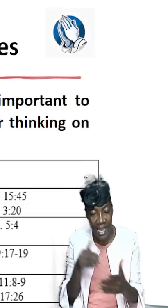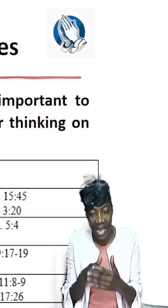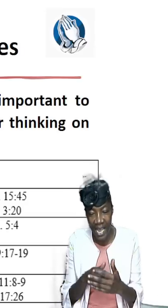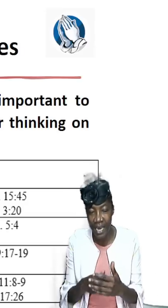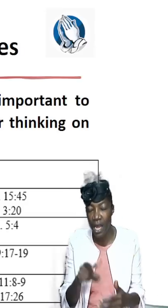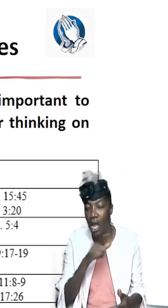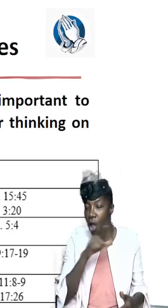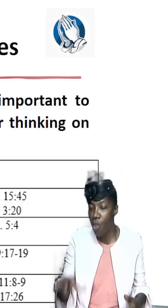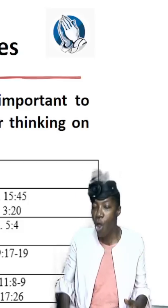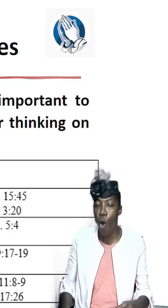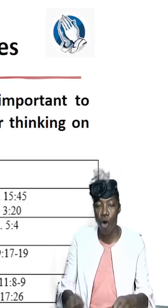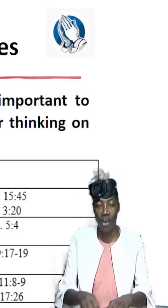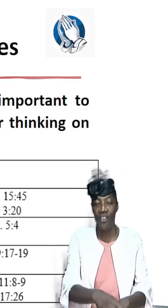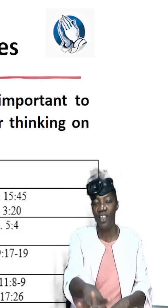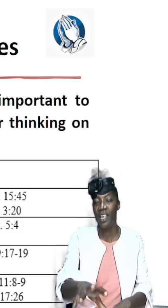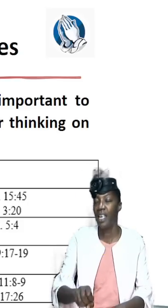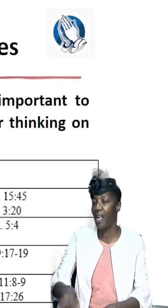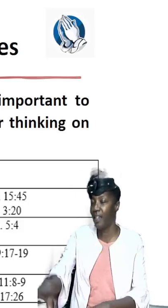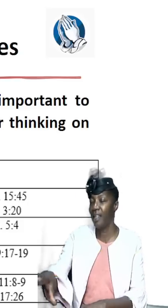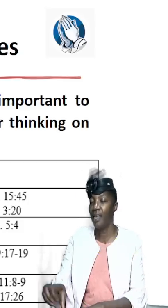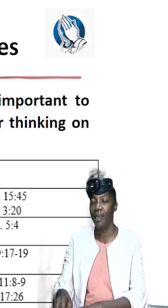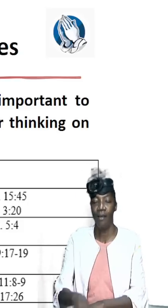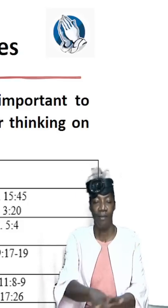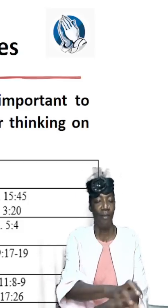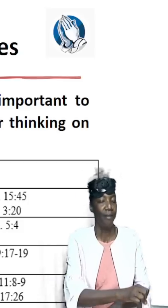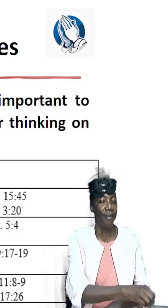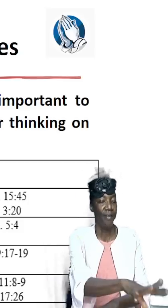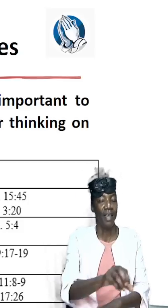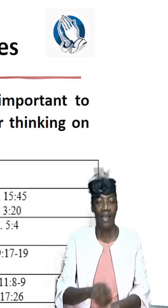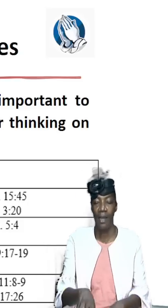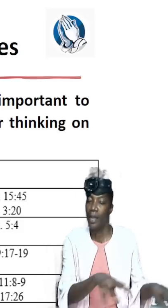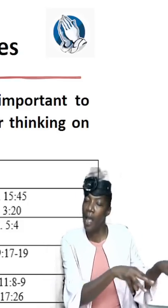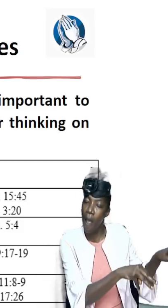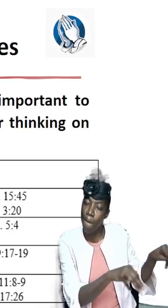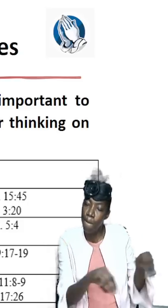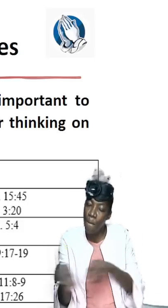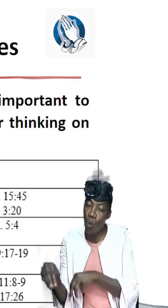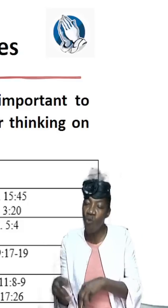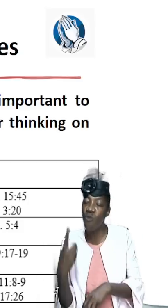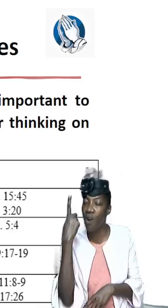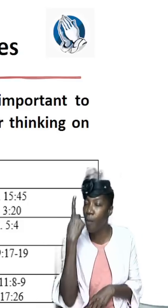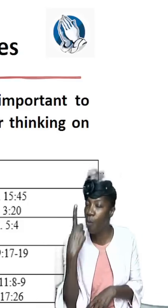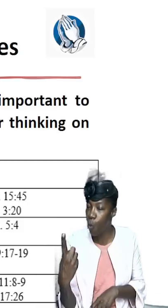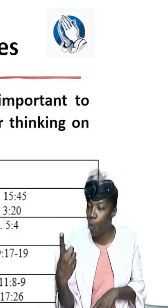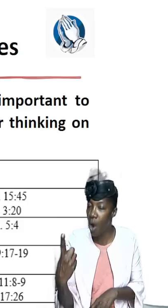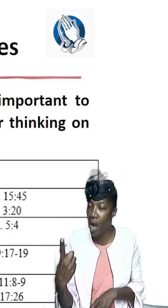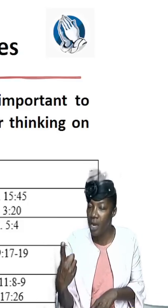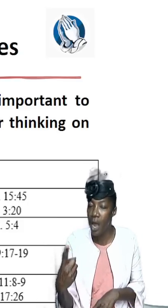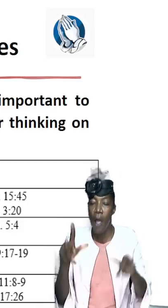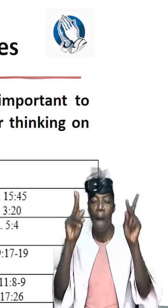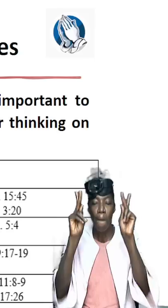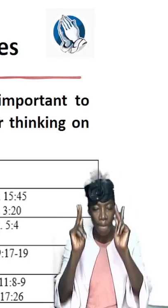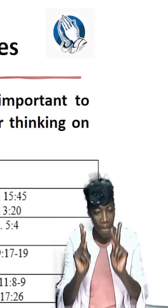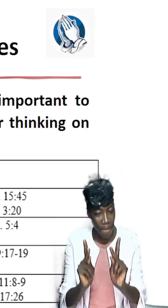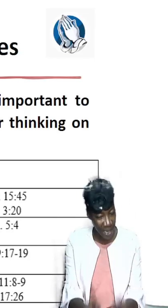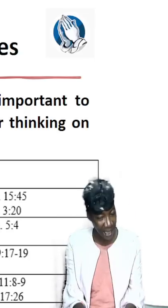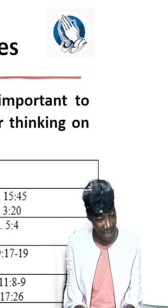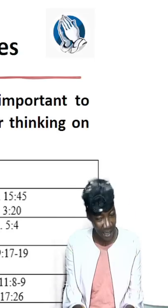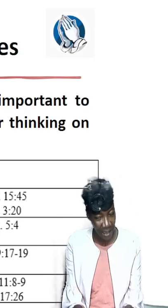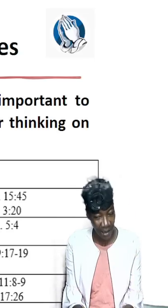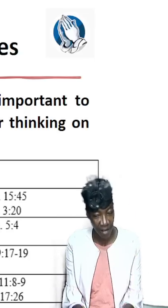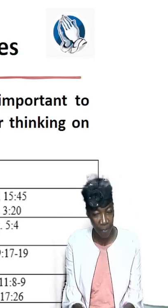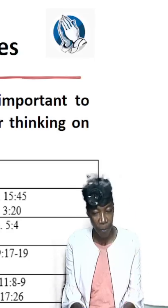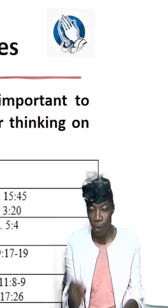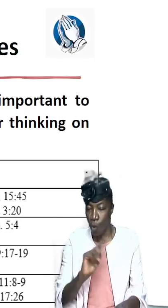The Lord scattered them. They were removed from one common location where they were